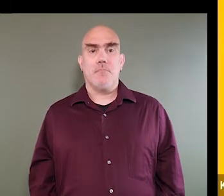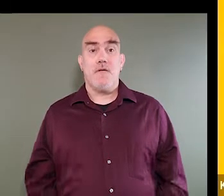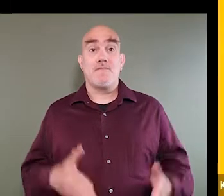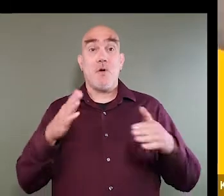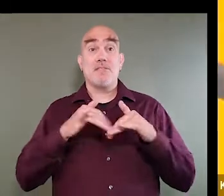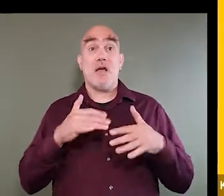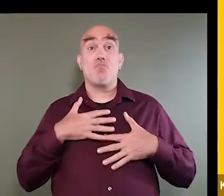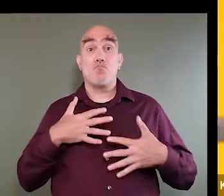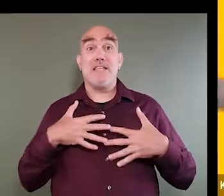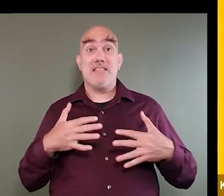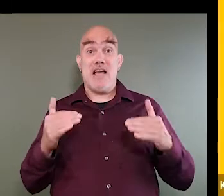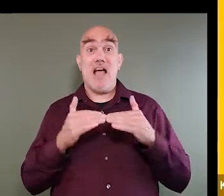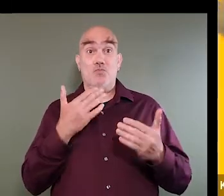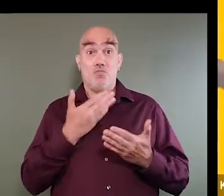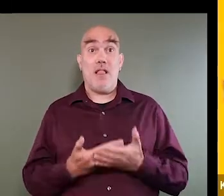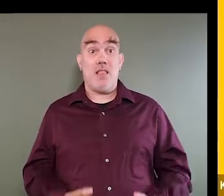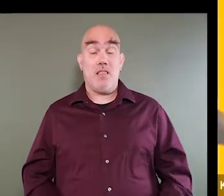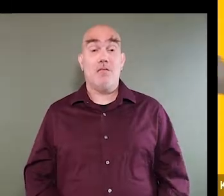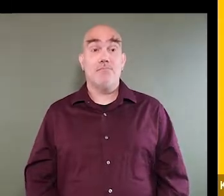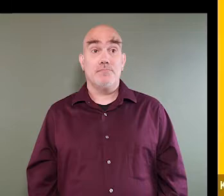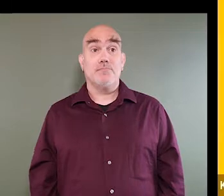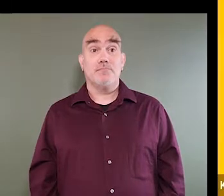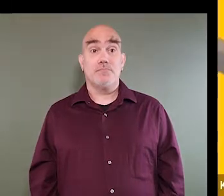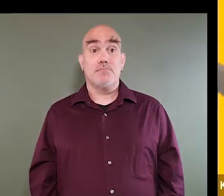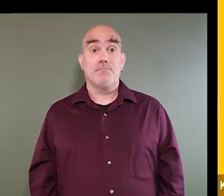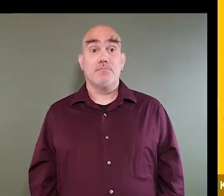Breathing as well.